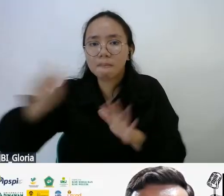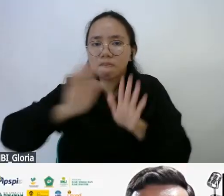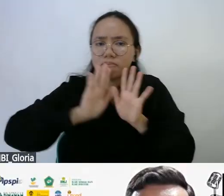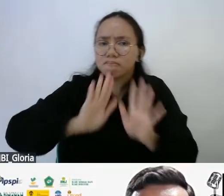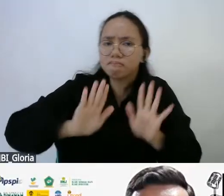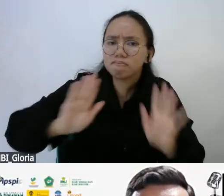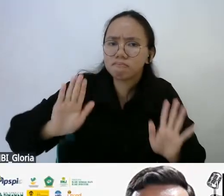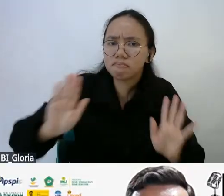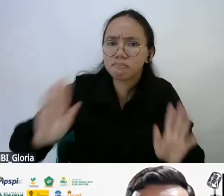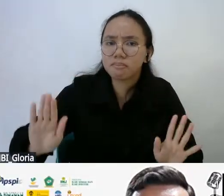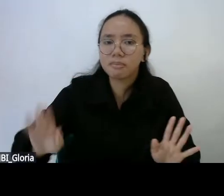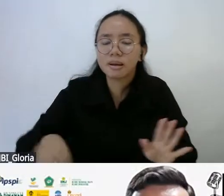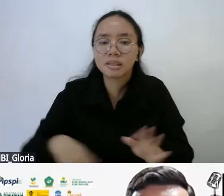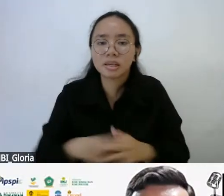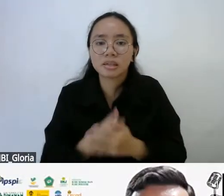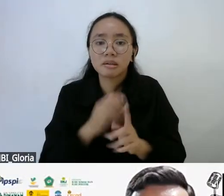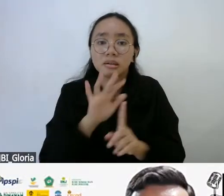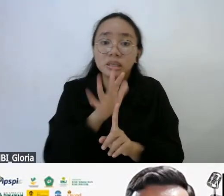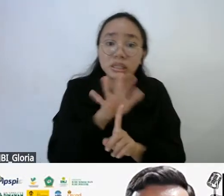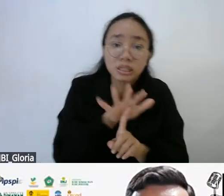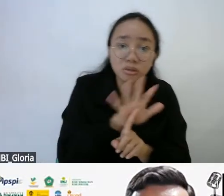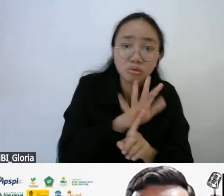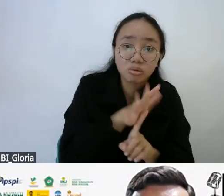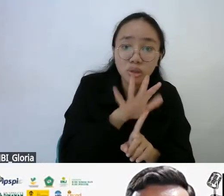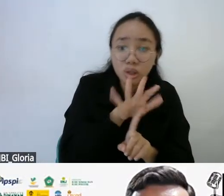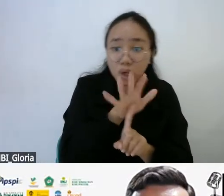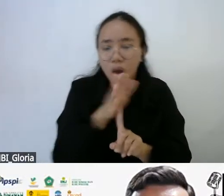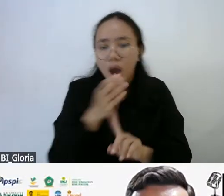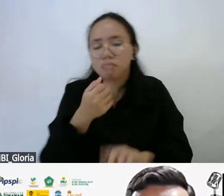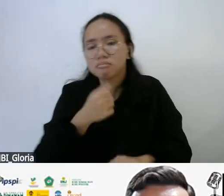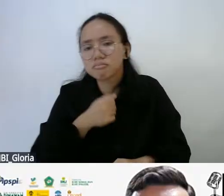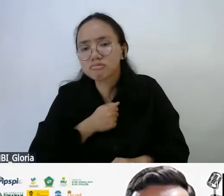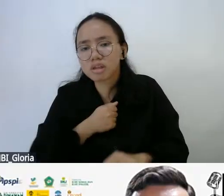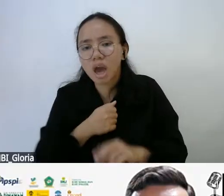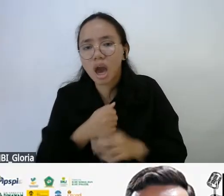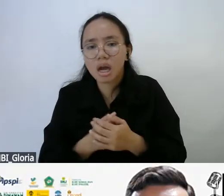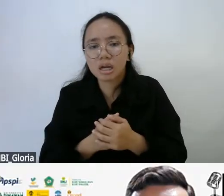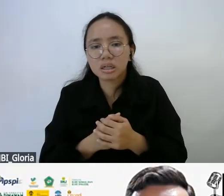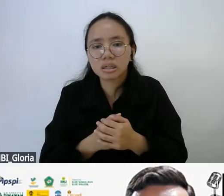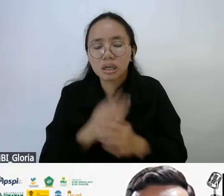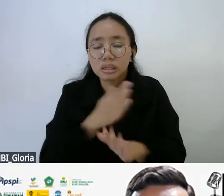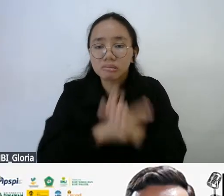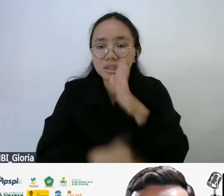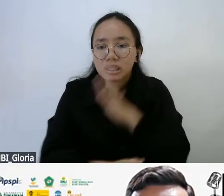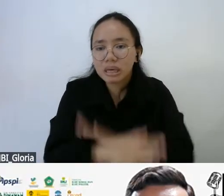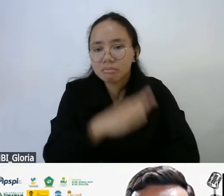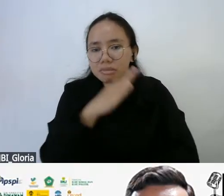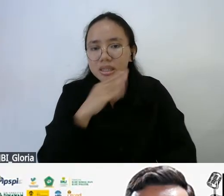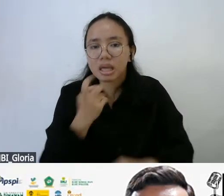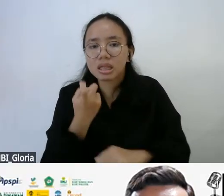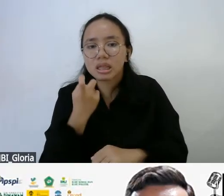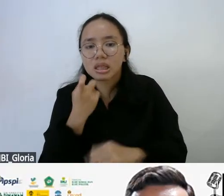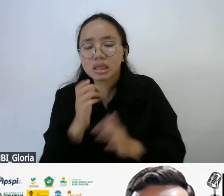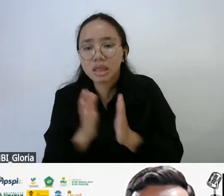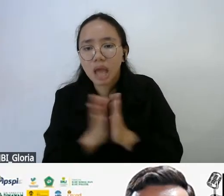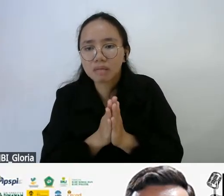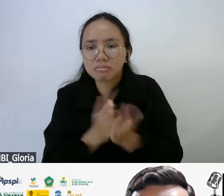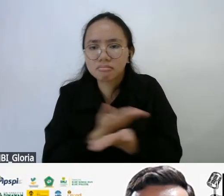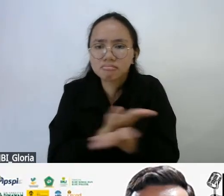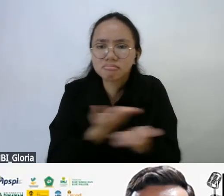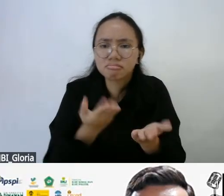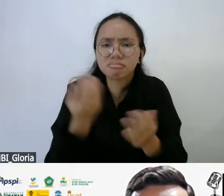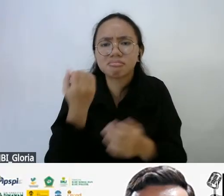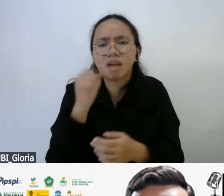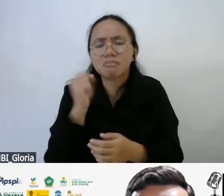they don't get the accommodations they need, or they have professors who think because they're disabled, they're never going to be a